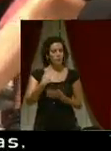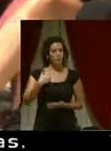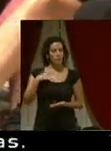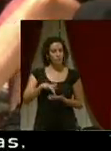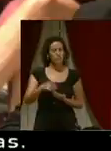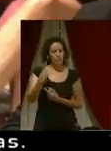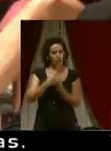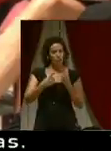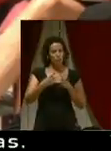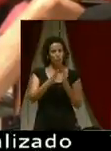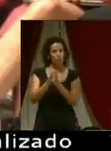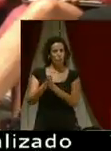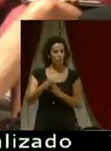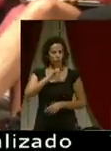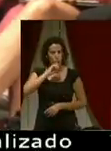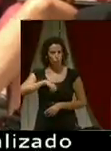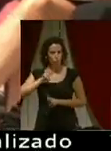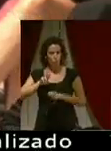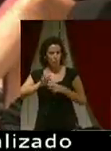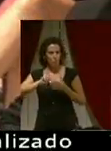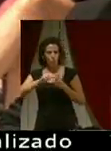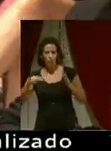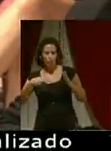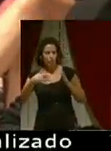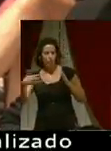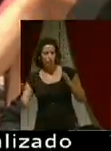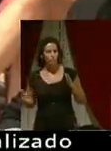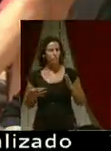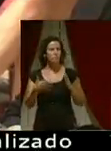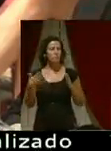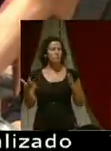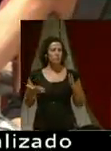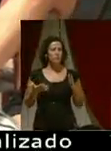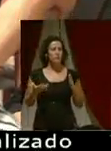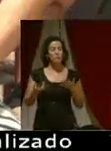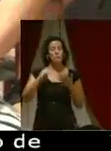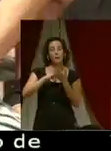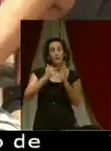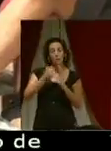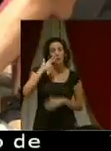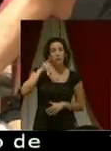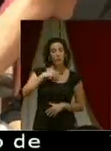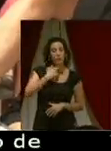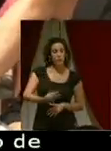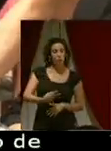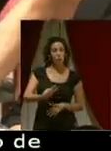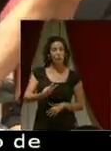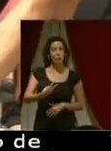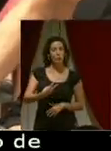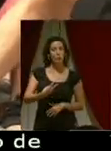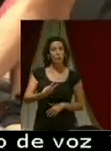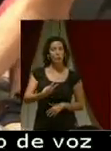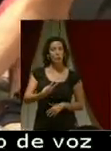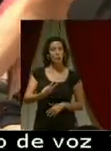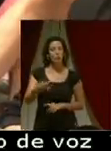And apart from that, I've run some tests with some colleagues who are quite savvy about these issues, and we wanted to put